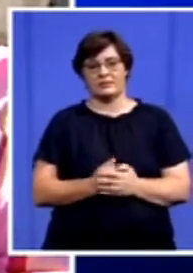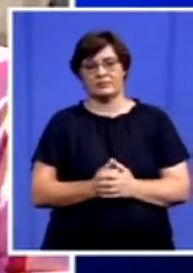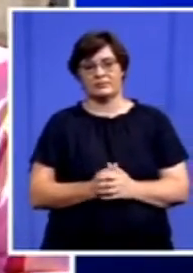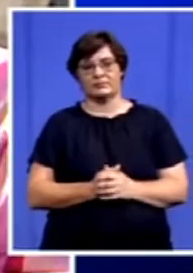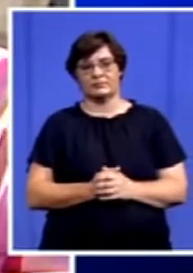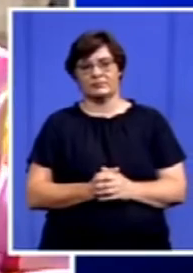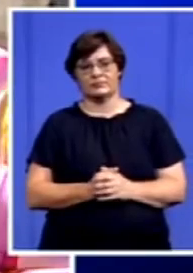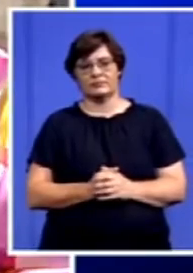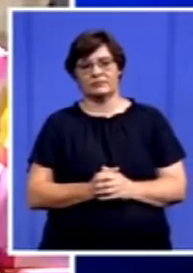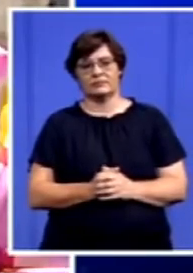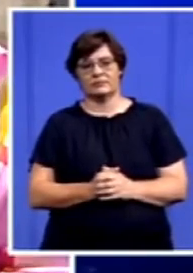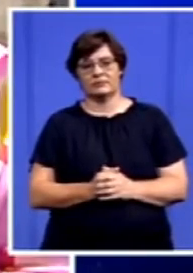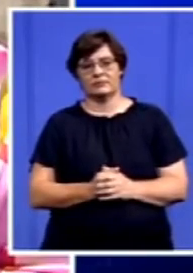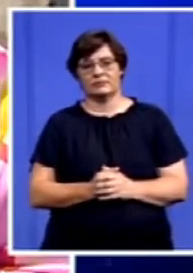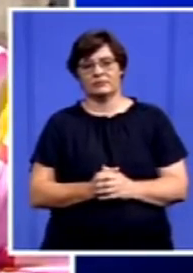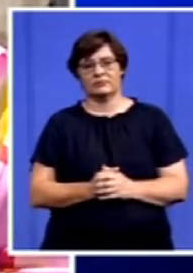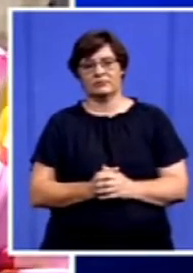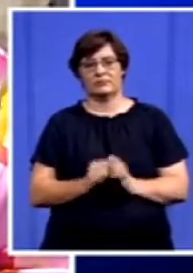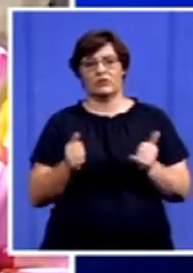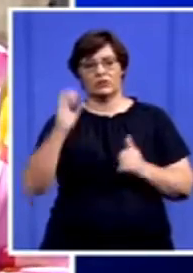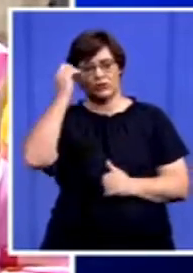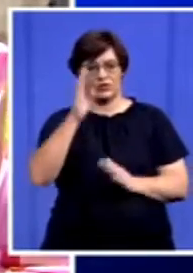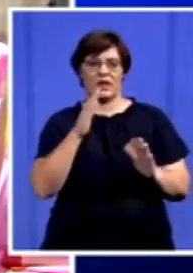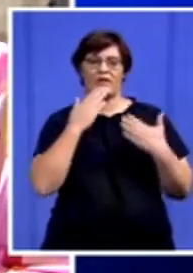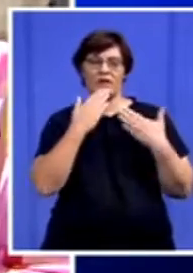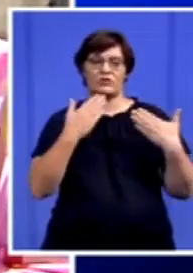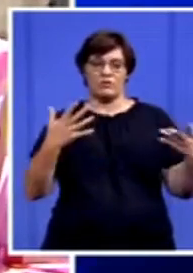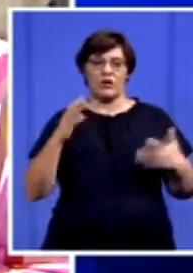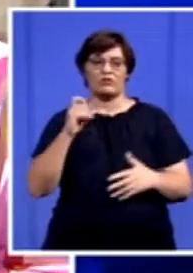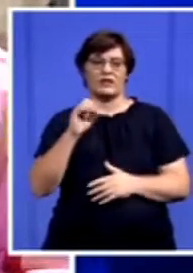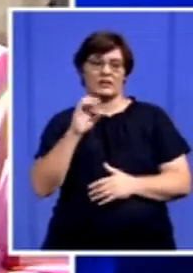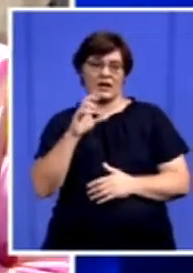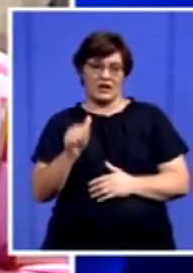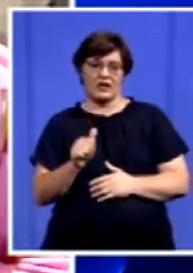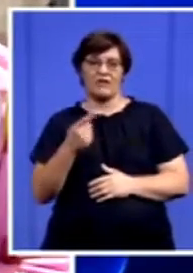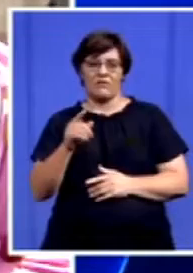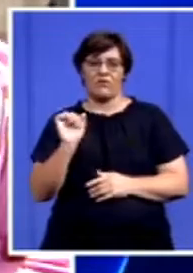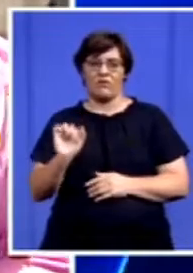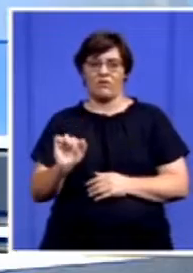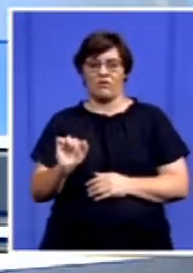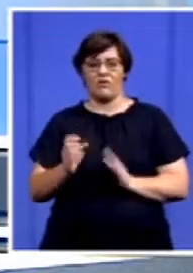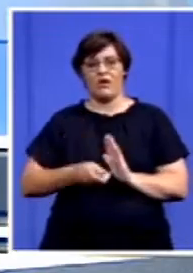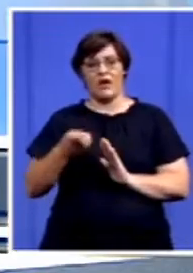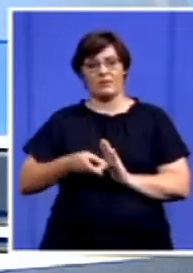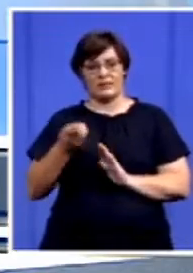Good news indeed. Thank you so much, Chriselda, for that update. And of course, another briefing where